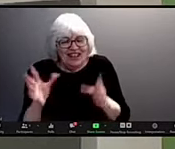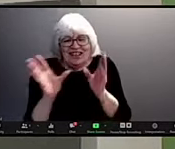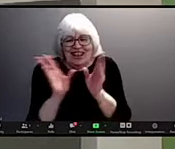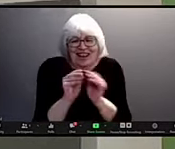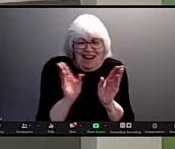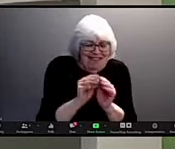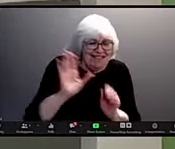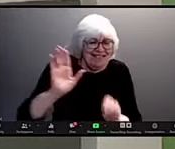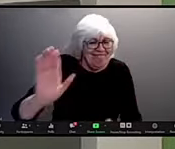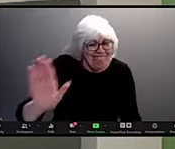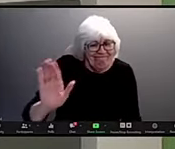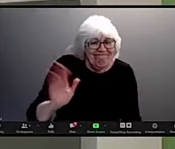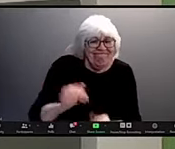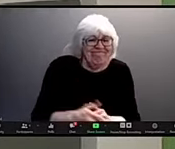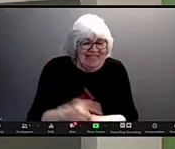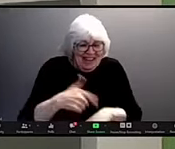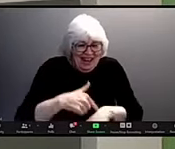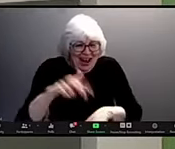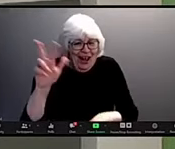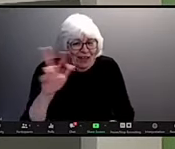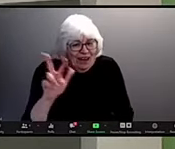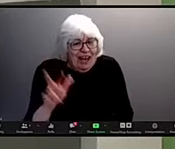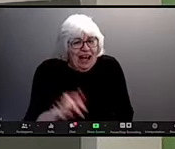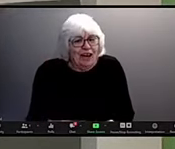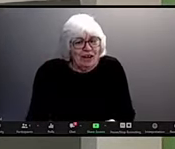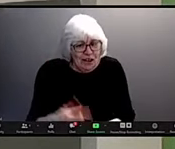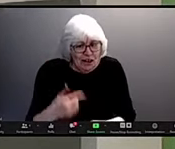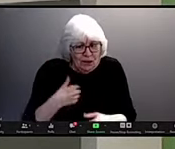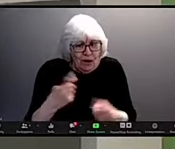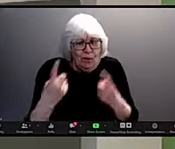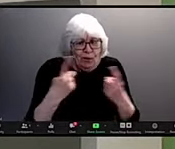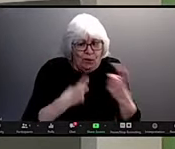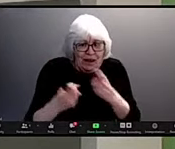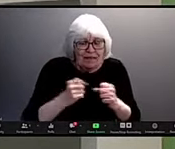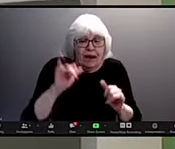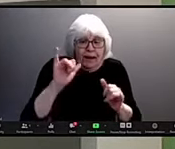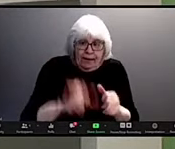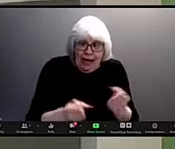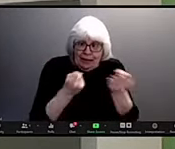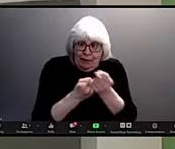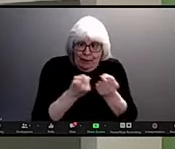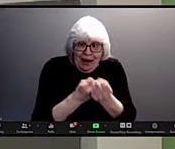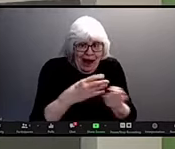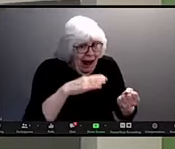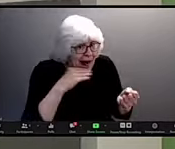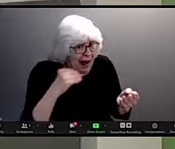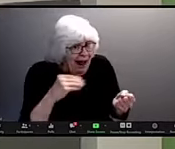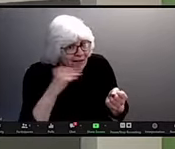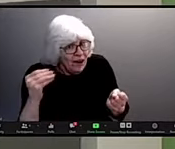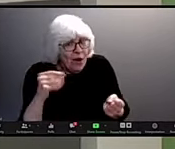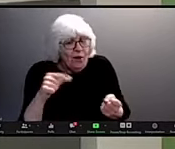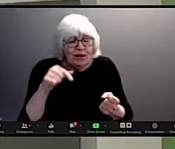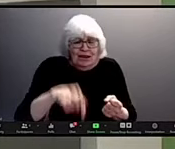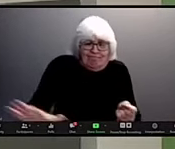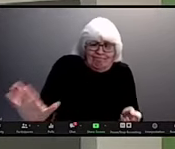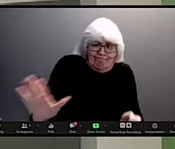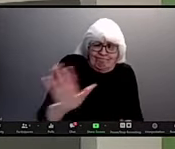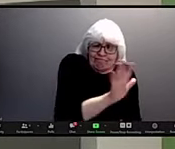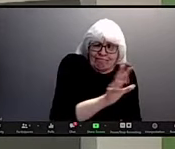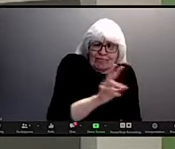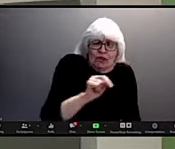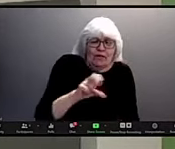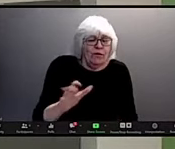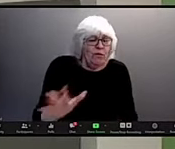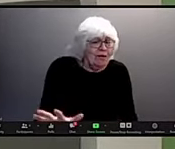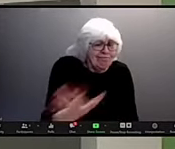questions specific to the Halifax area. Our thoughts are with other people, not only in Nova Scotia now, but across the country, who are suffering losses and devastation